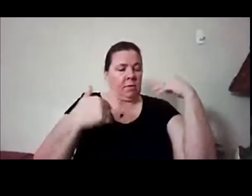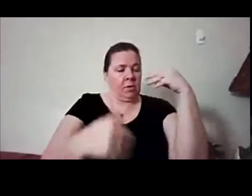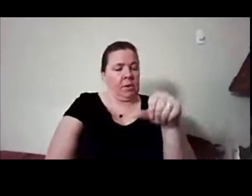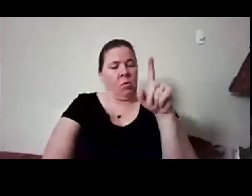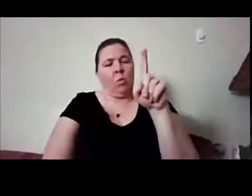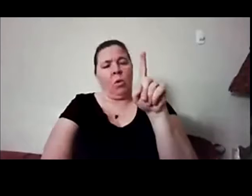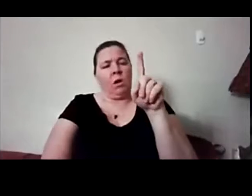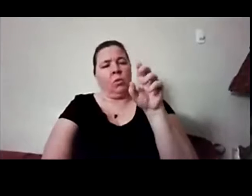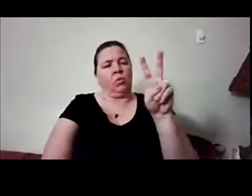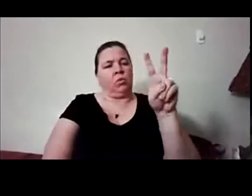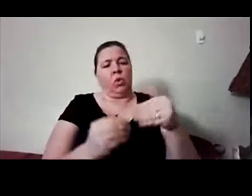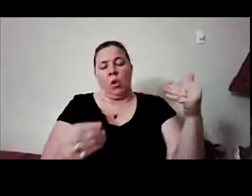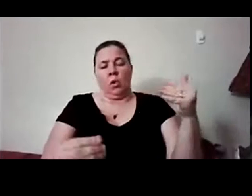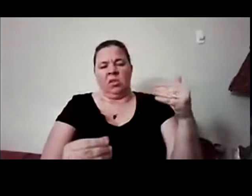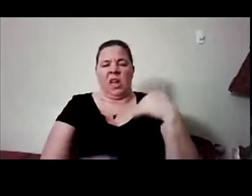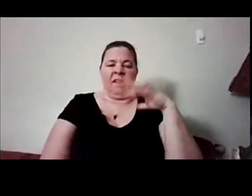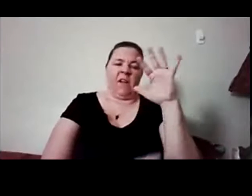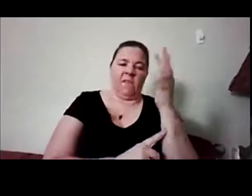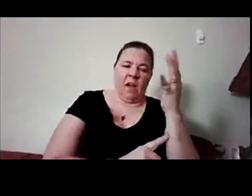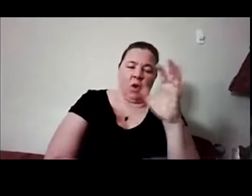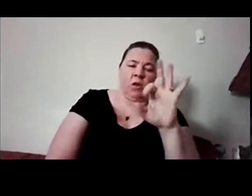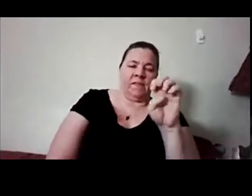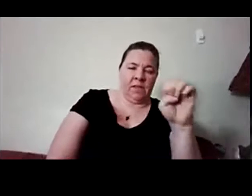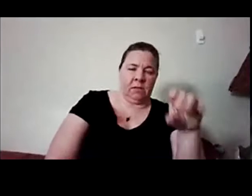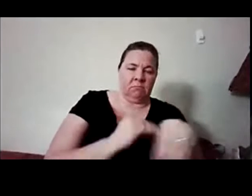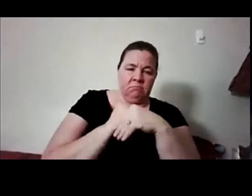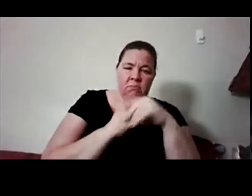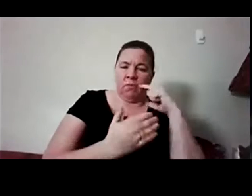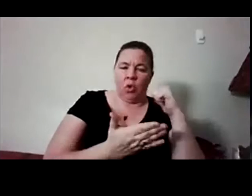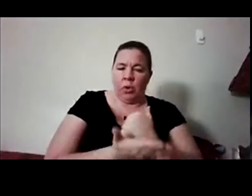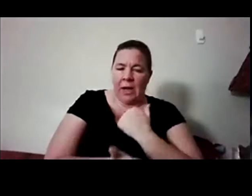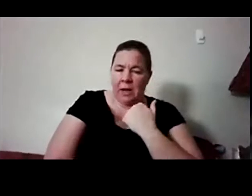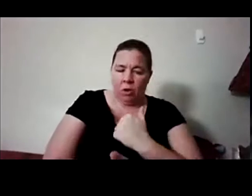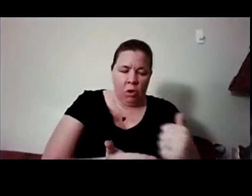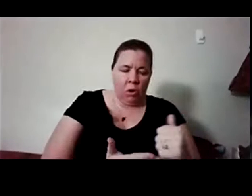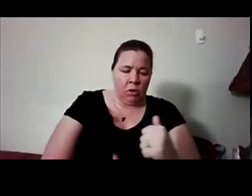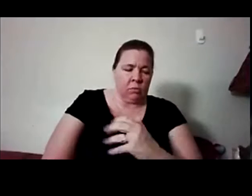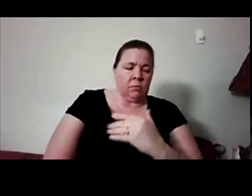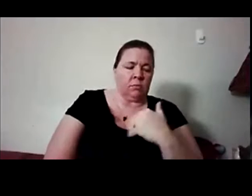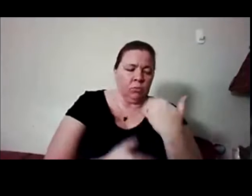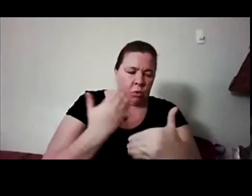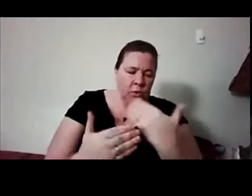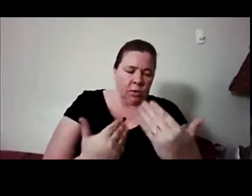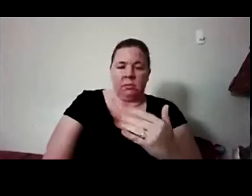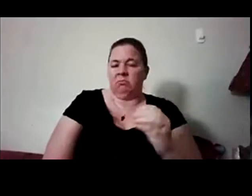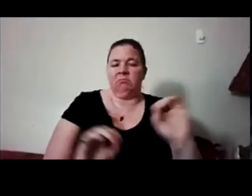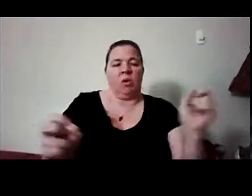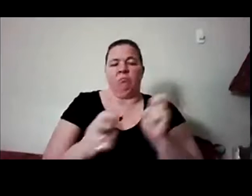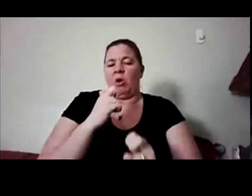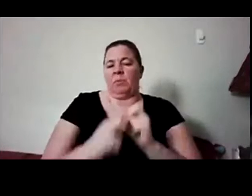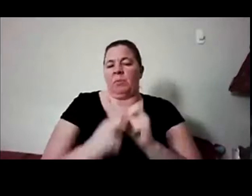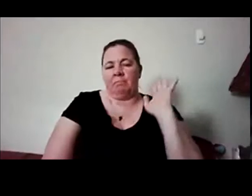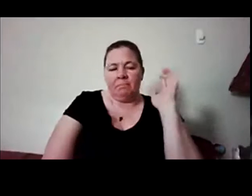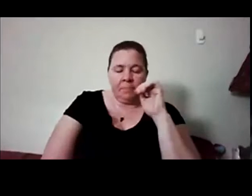fee for credit card, debit card processing, no problem. I told him, consider that dinner for